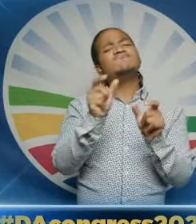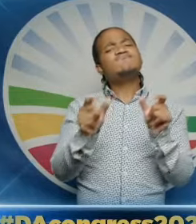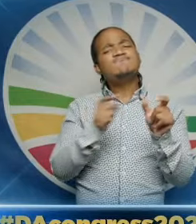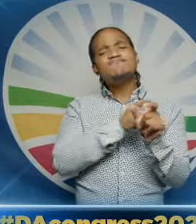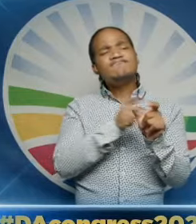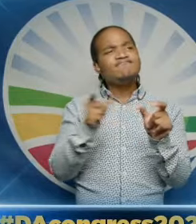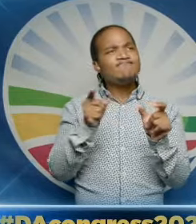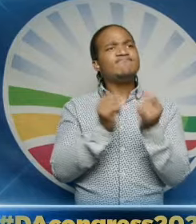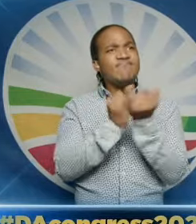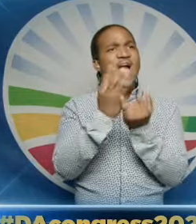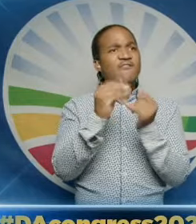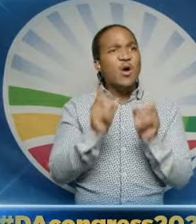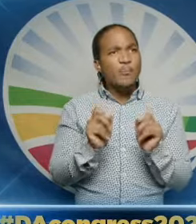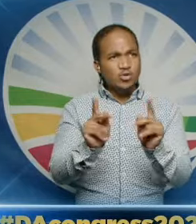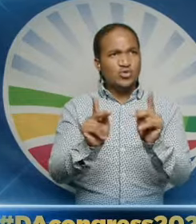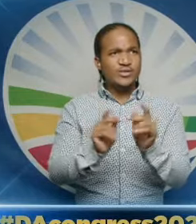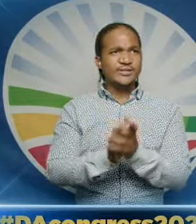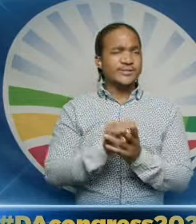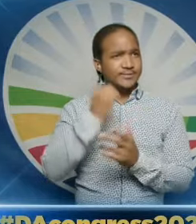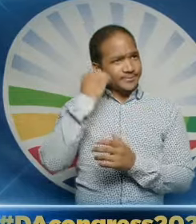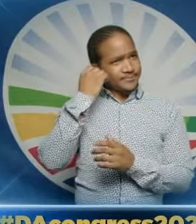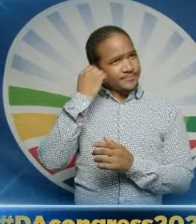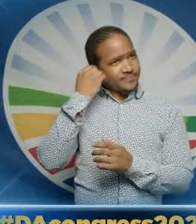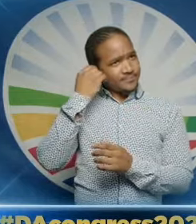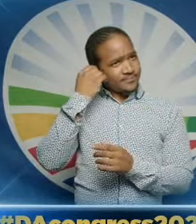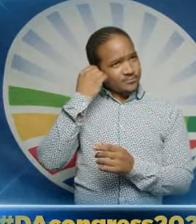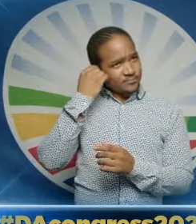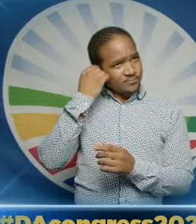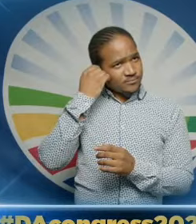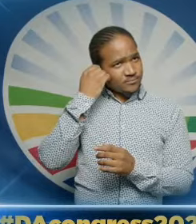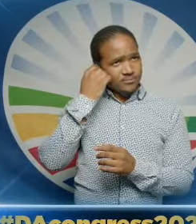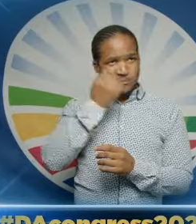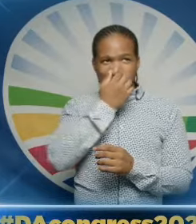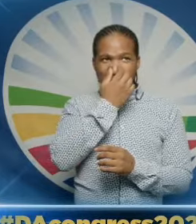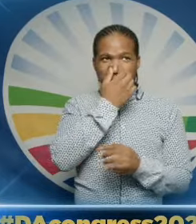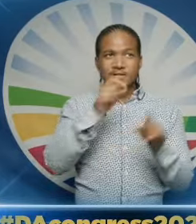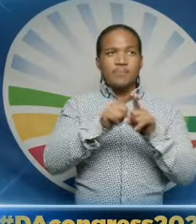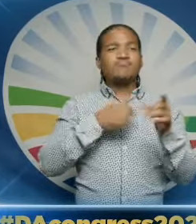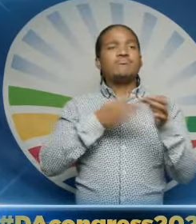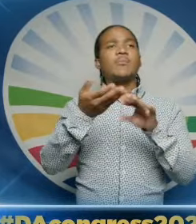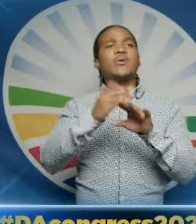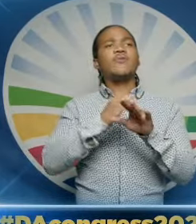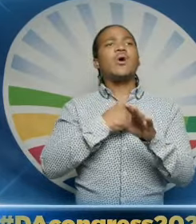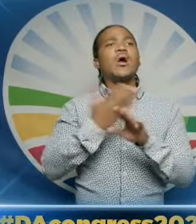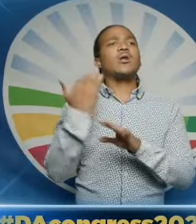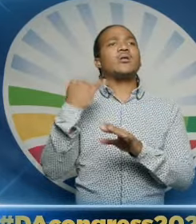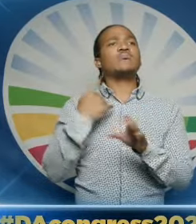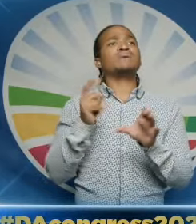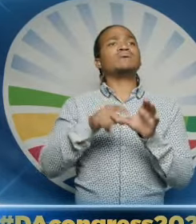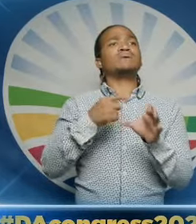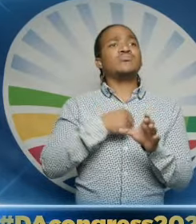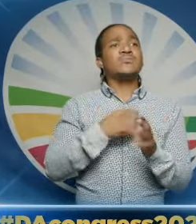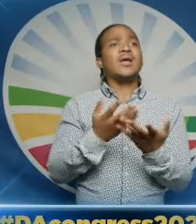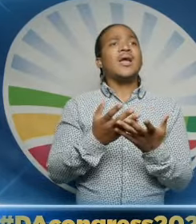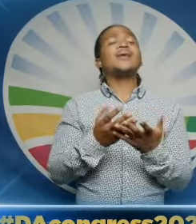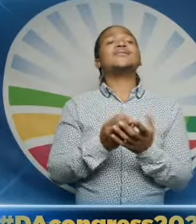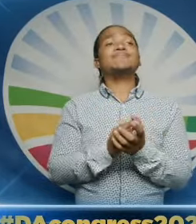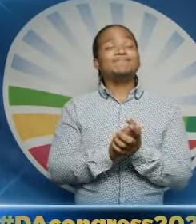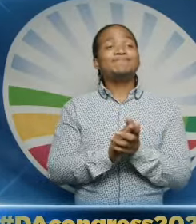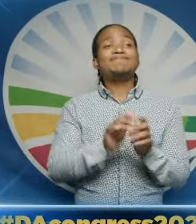to speak to delegates? Yeah, so as I had said earlier to those of you who are joining us, candidates